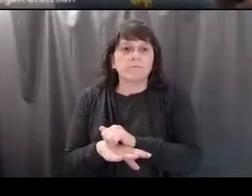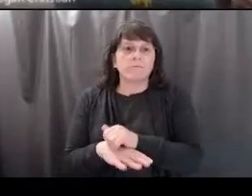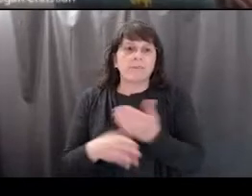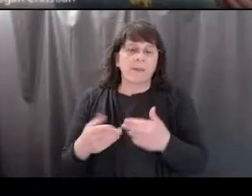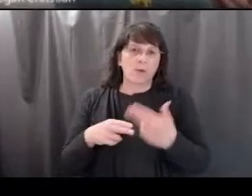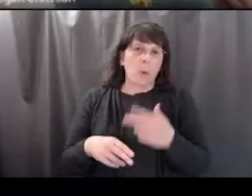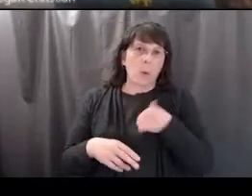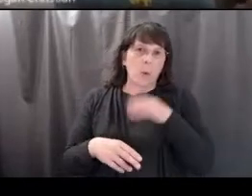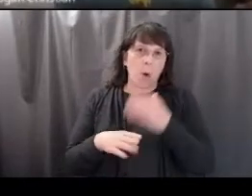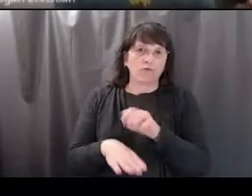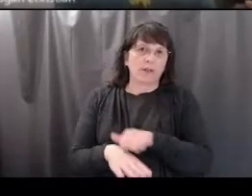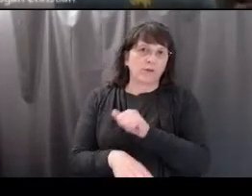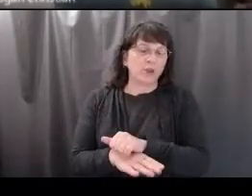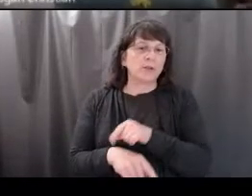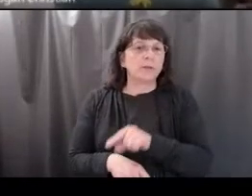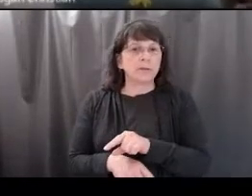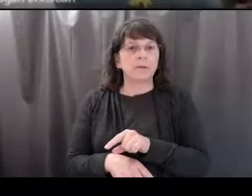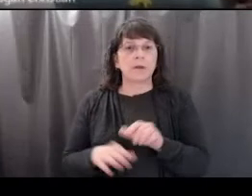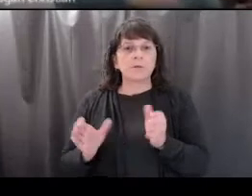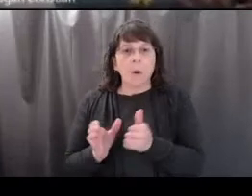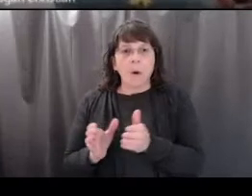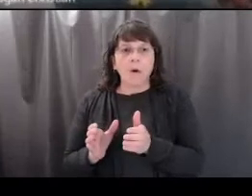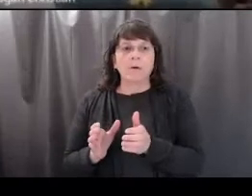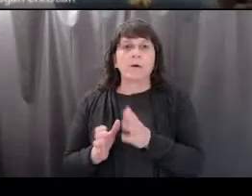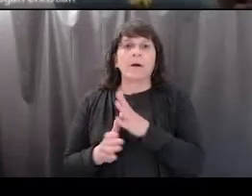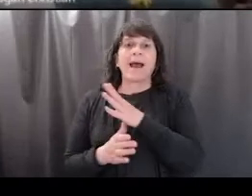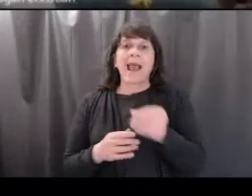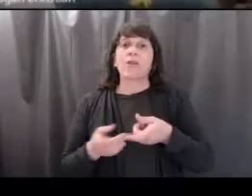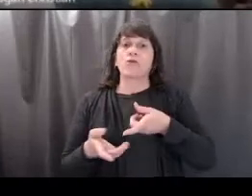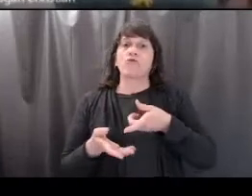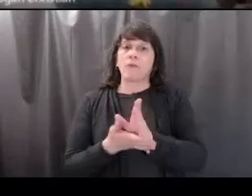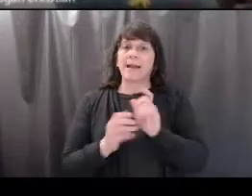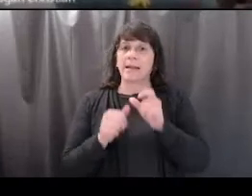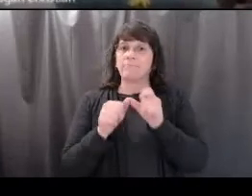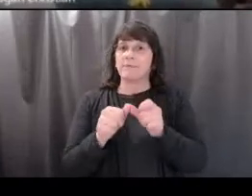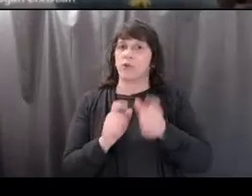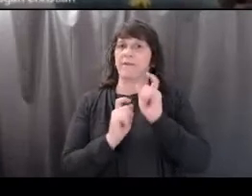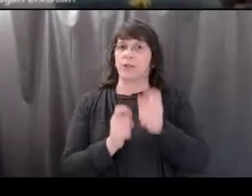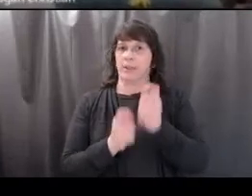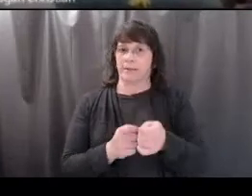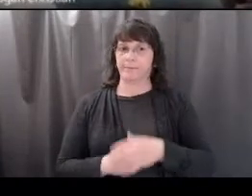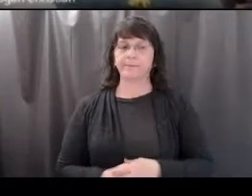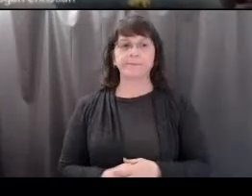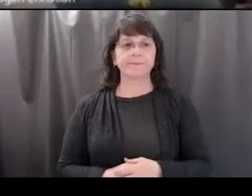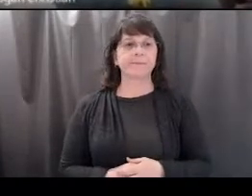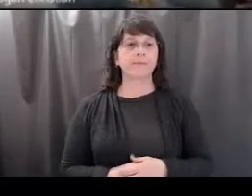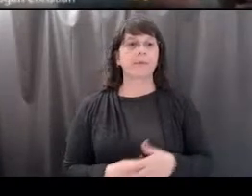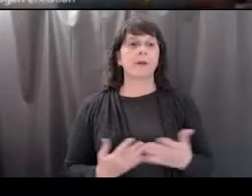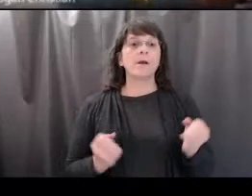you might know as reservations, and the right to continue fishing in some capacity.